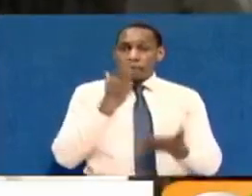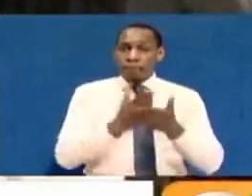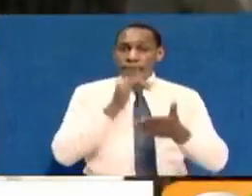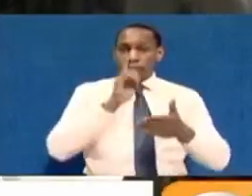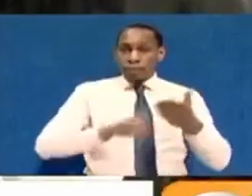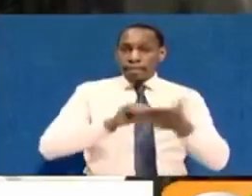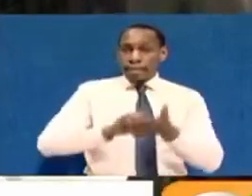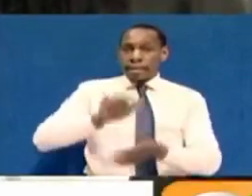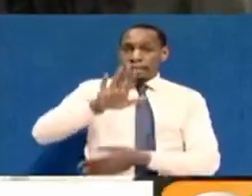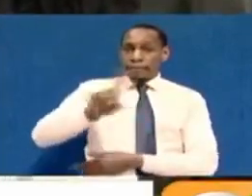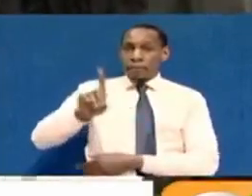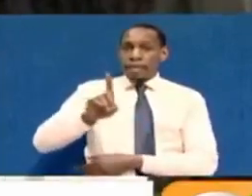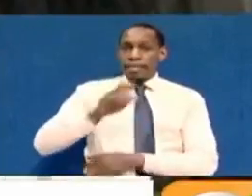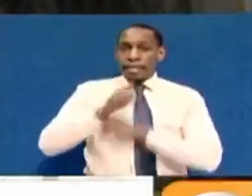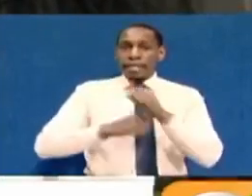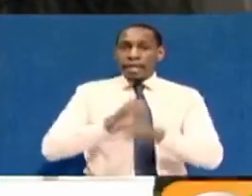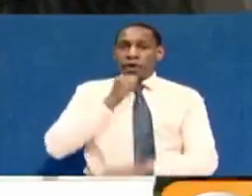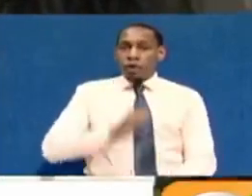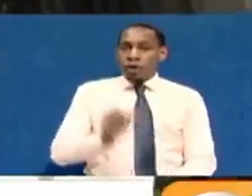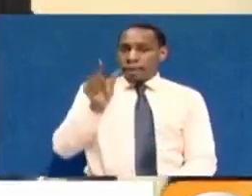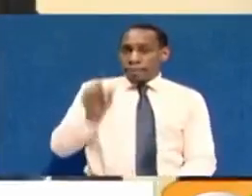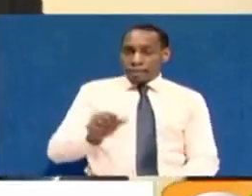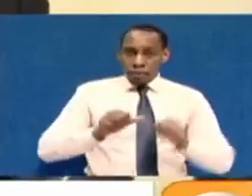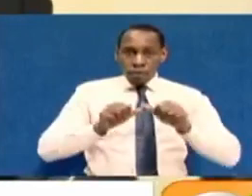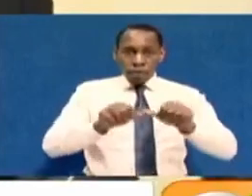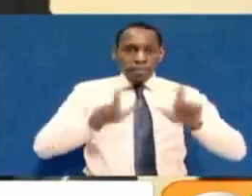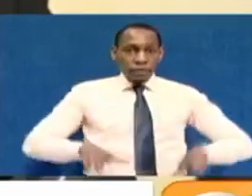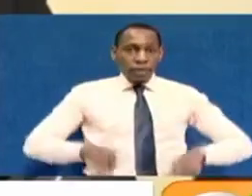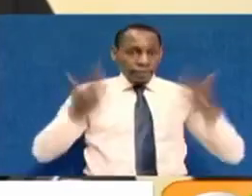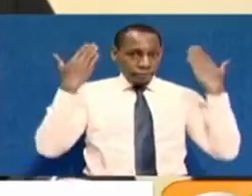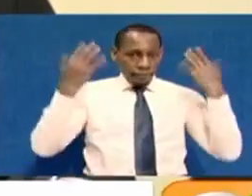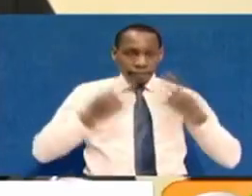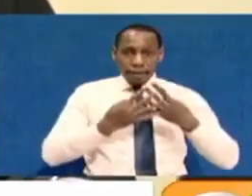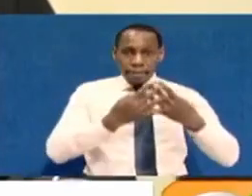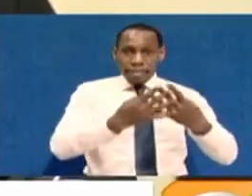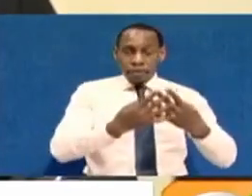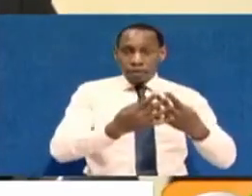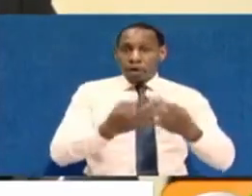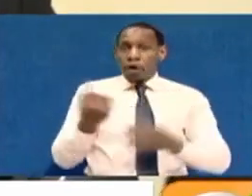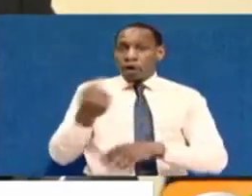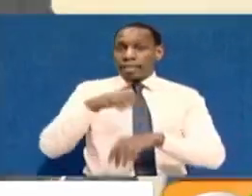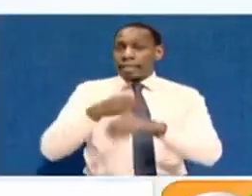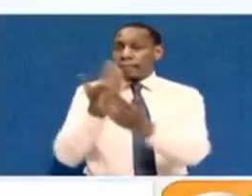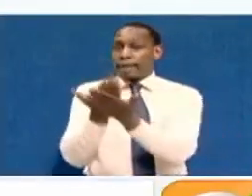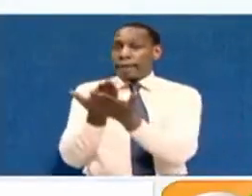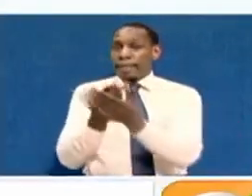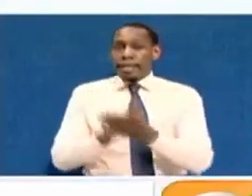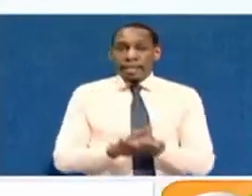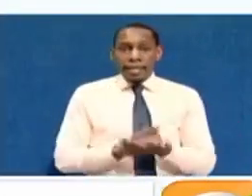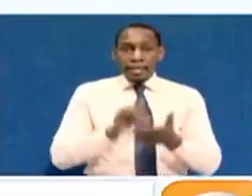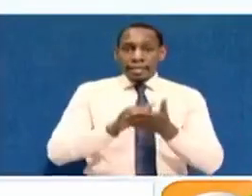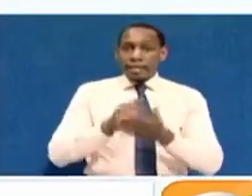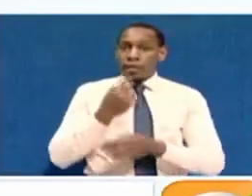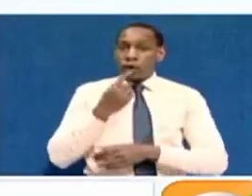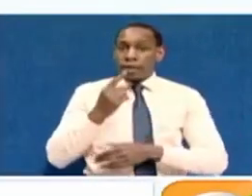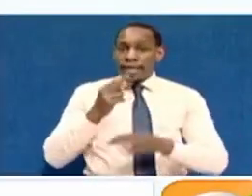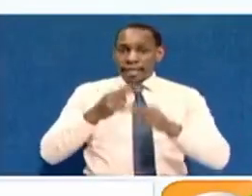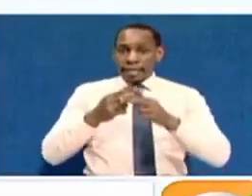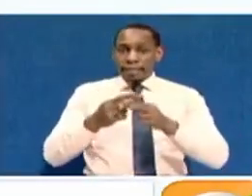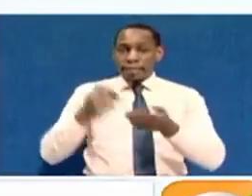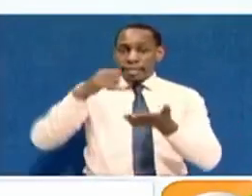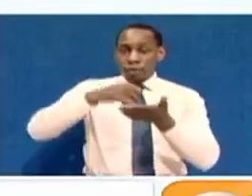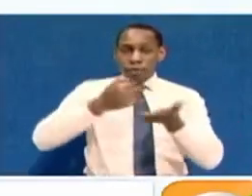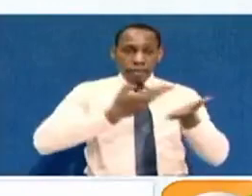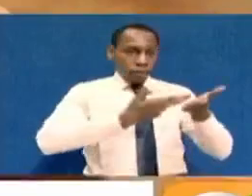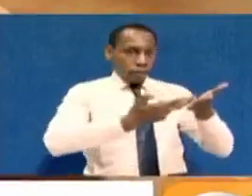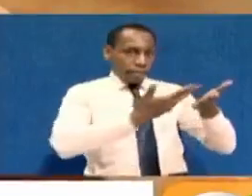that the 51-year-old man will serve the remaining days of his life in prison unless he appeals. The court also ordered that his name be entered into